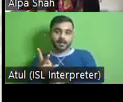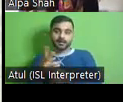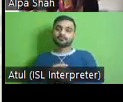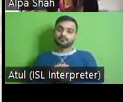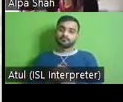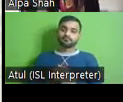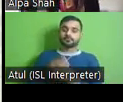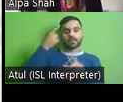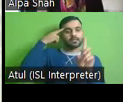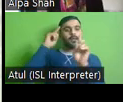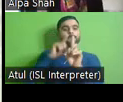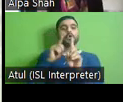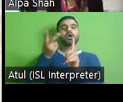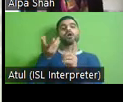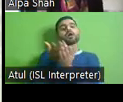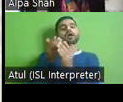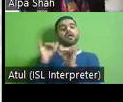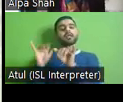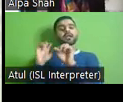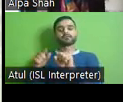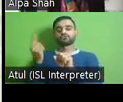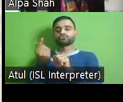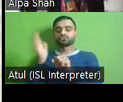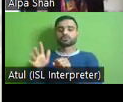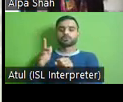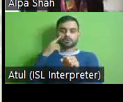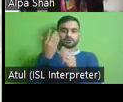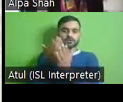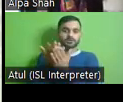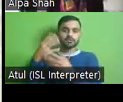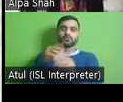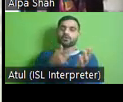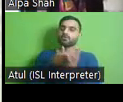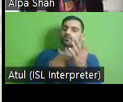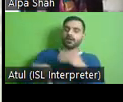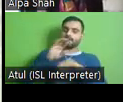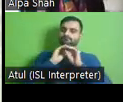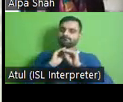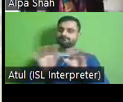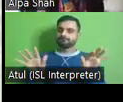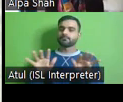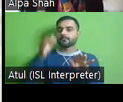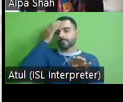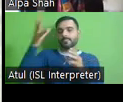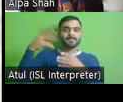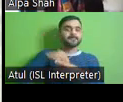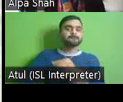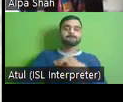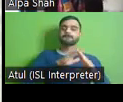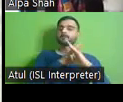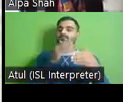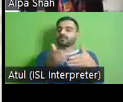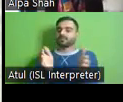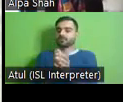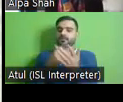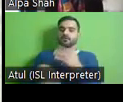for this purpose. They also propitiate the village spirits with blood sacrifices to protect the community from